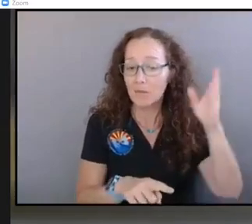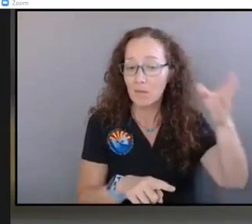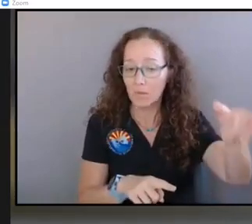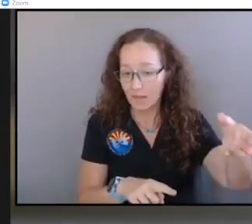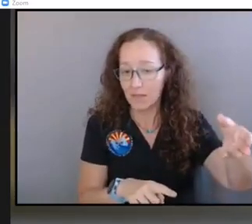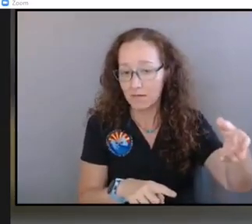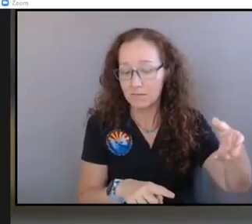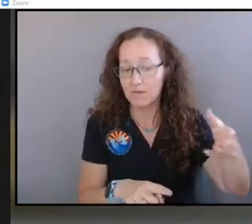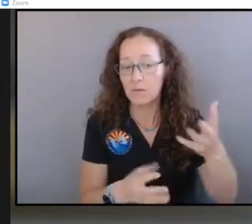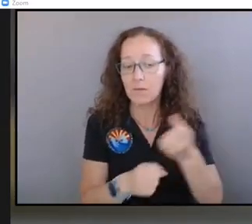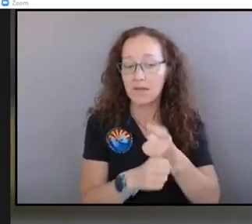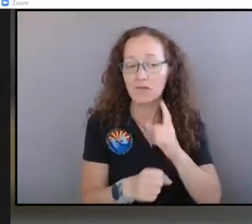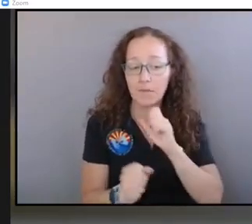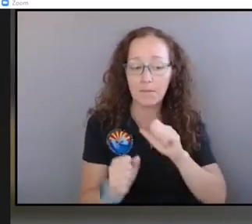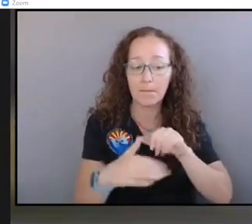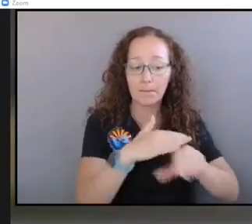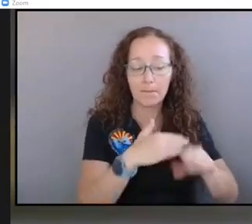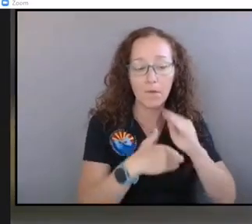securely.